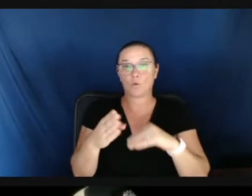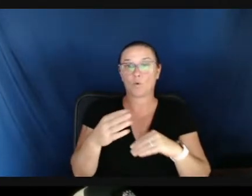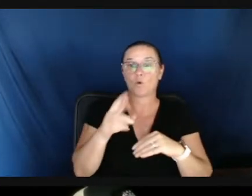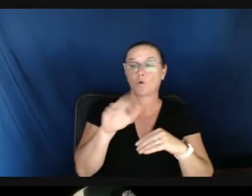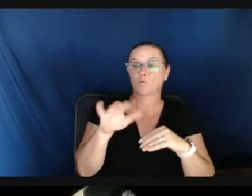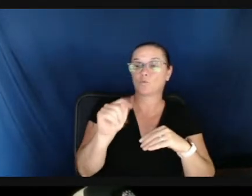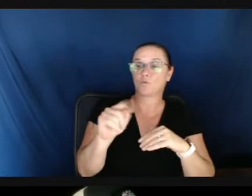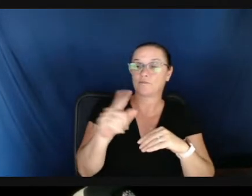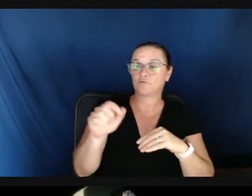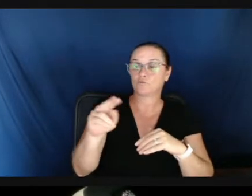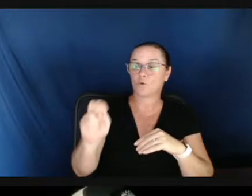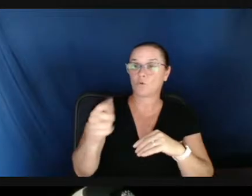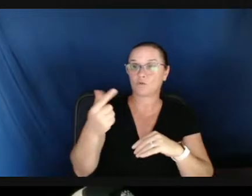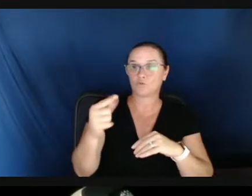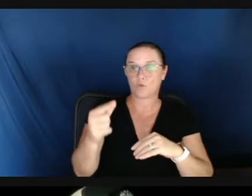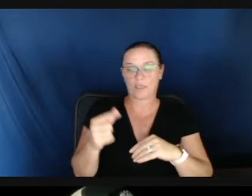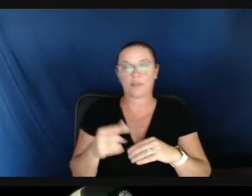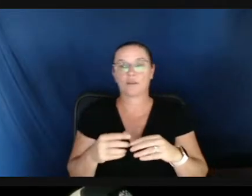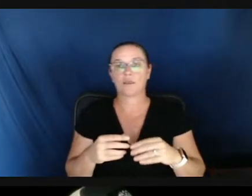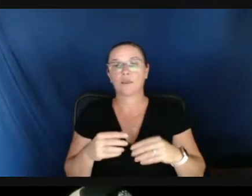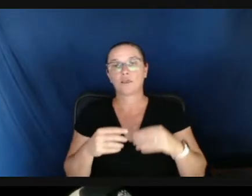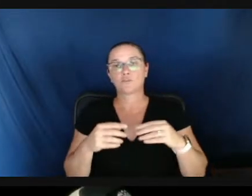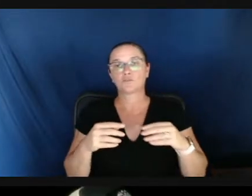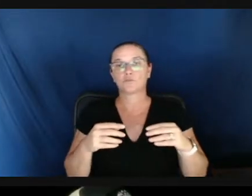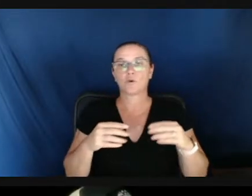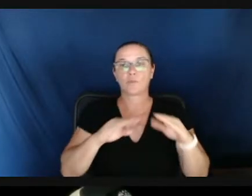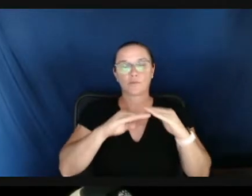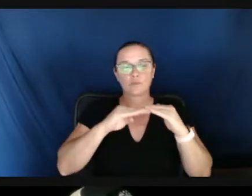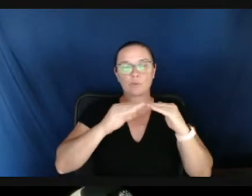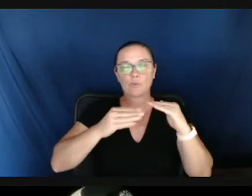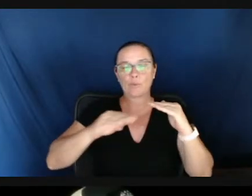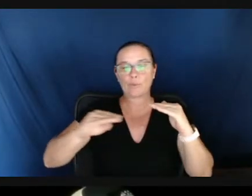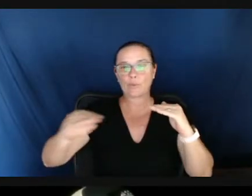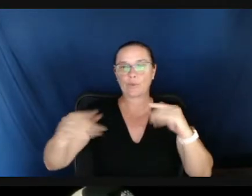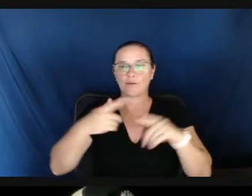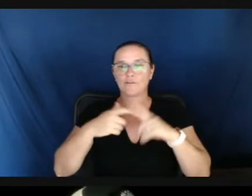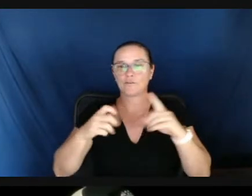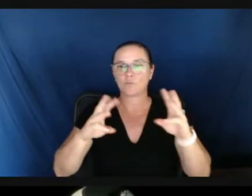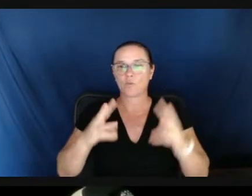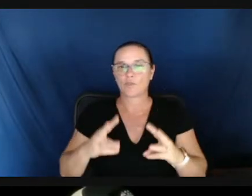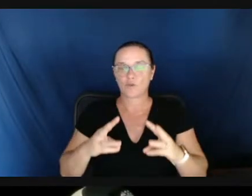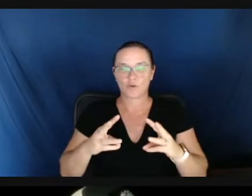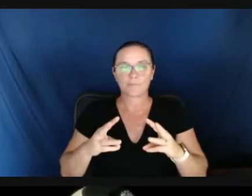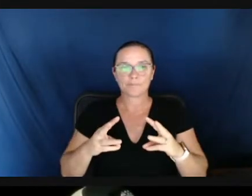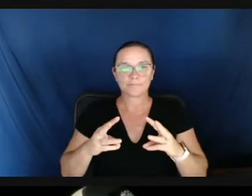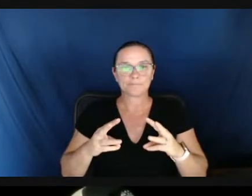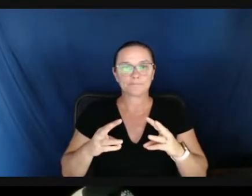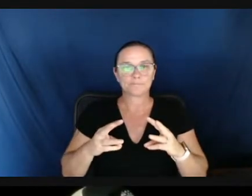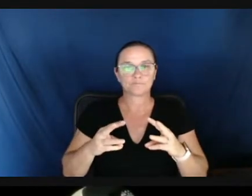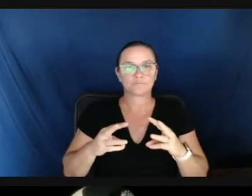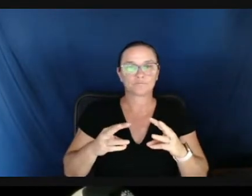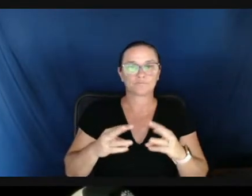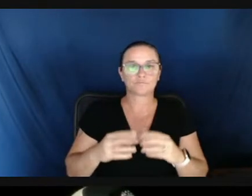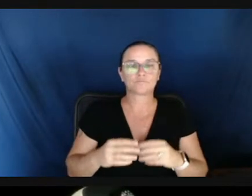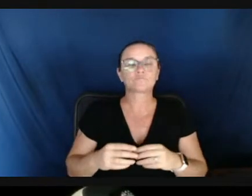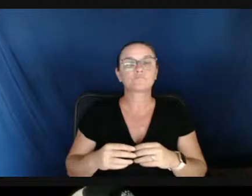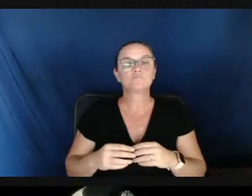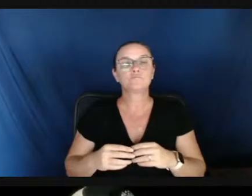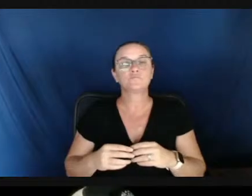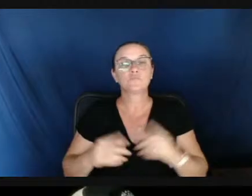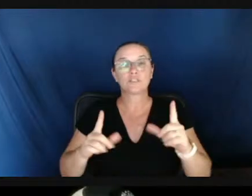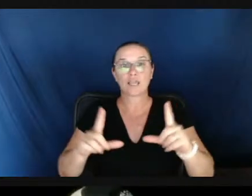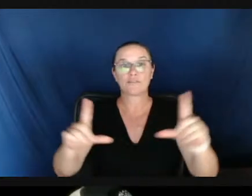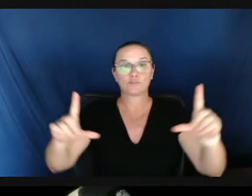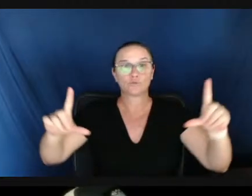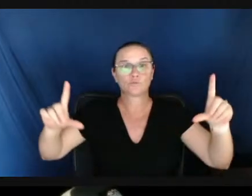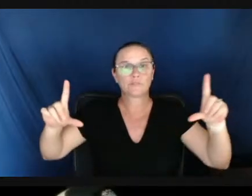contracting. Few little variations from weather phenomena. And so there we have is kind of zoomed in